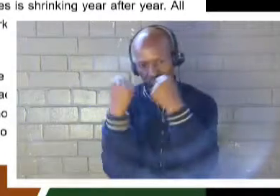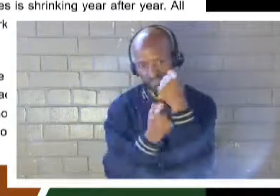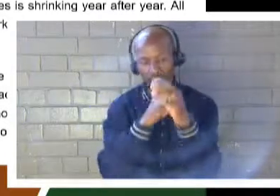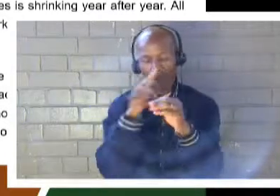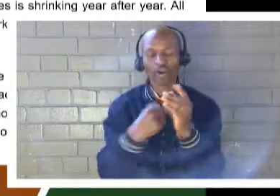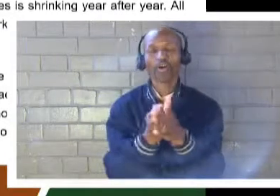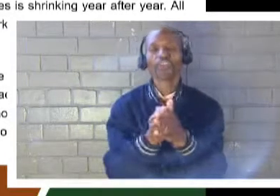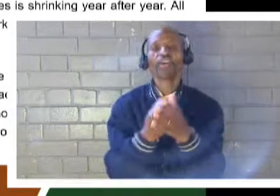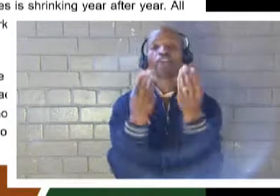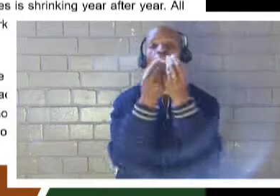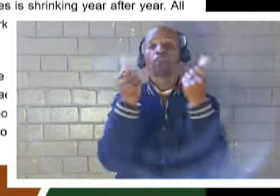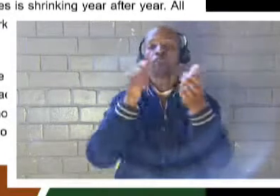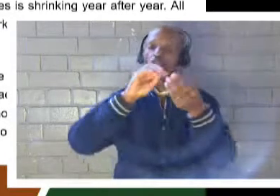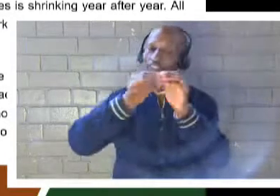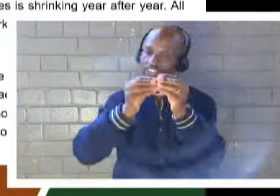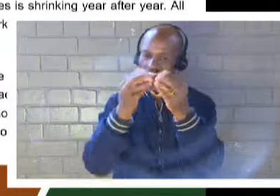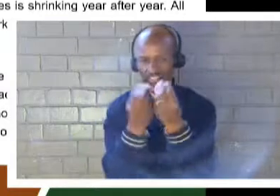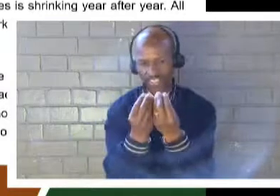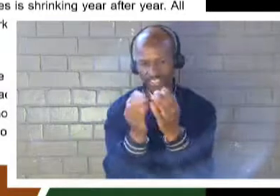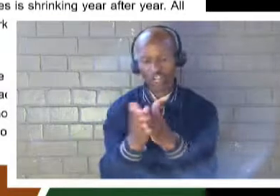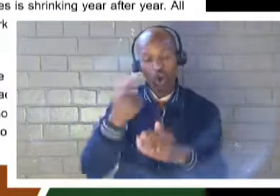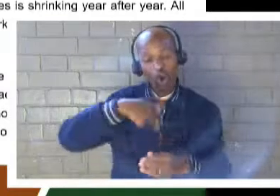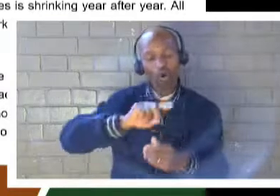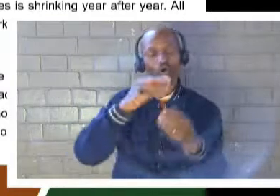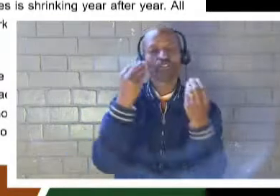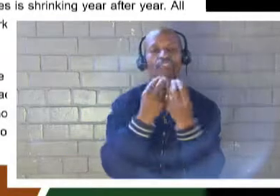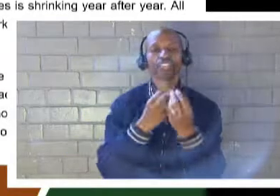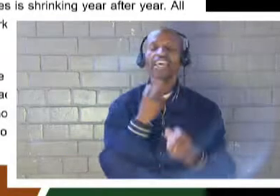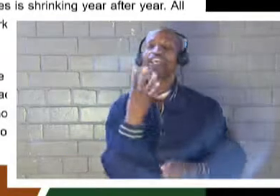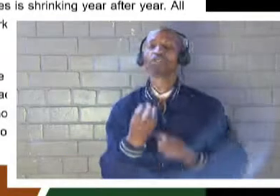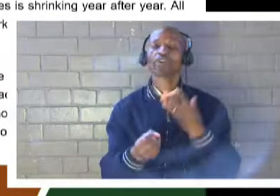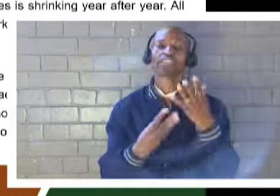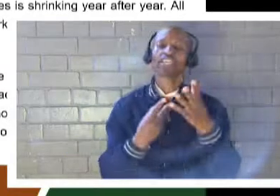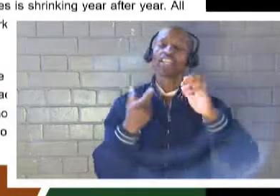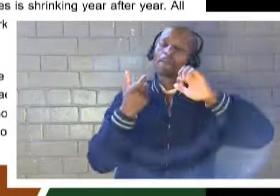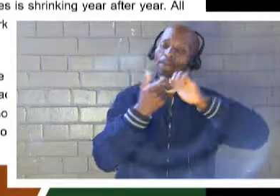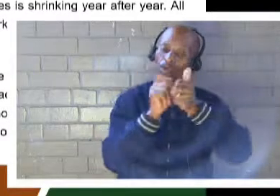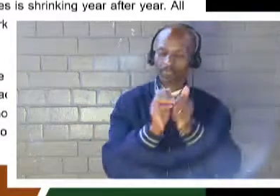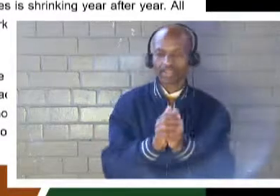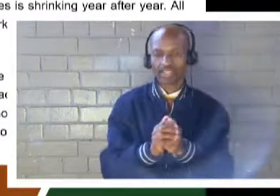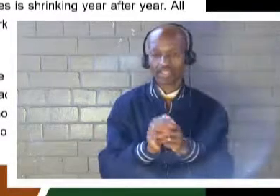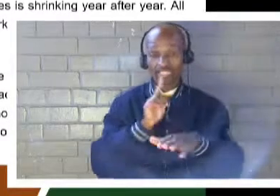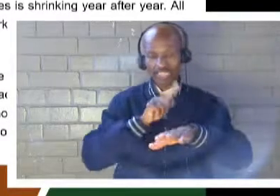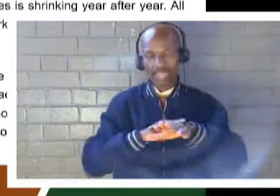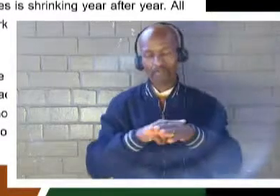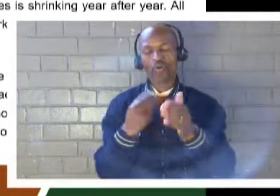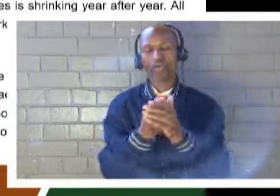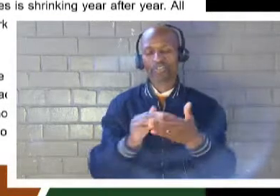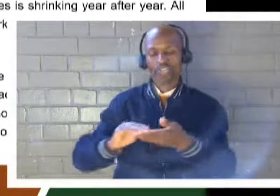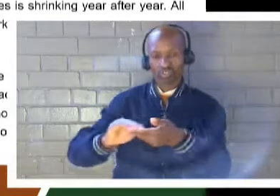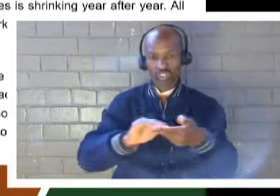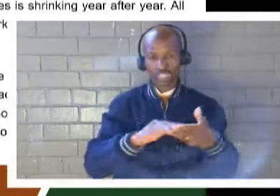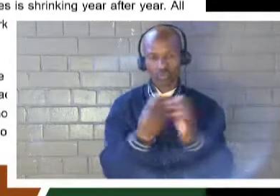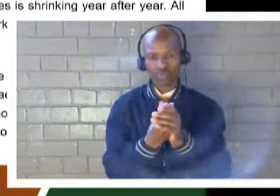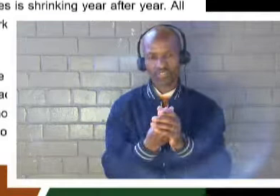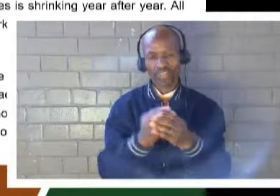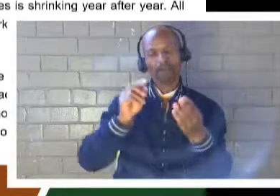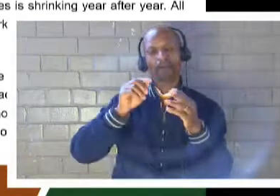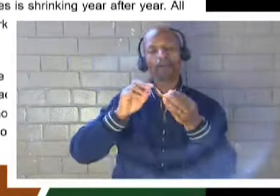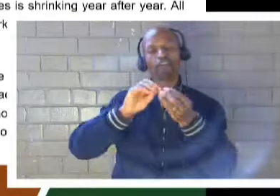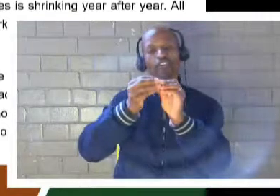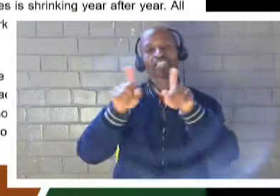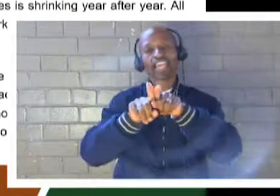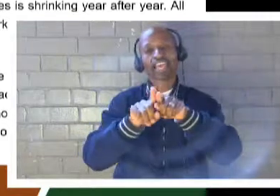of minor infrastructure repairs. All facilities are expressing the lengthy turnaround times associated with basic repairs, such